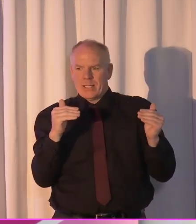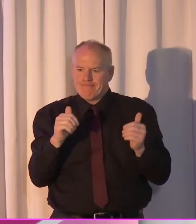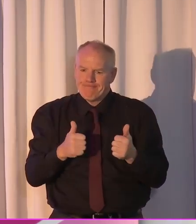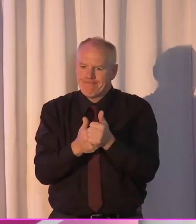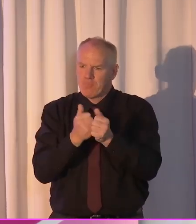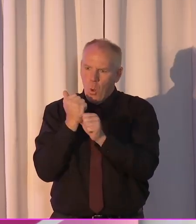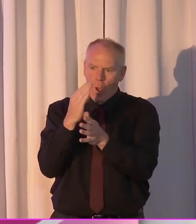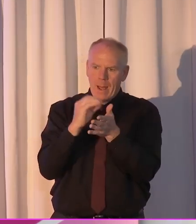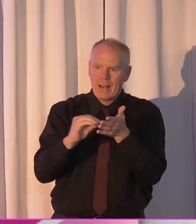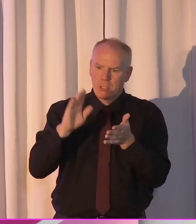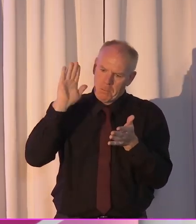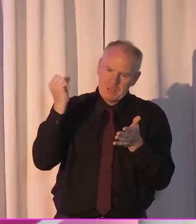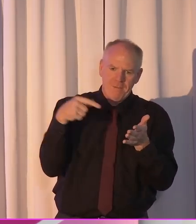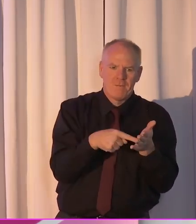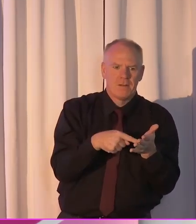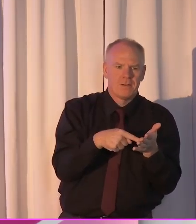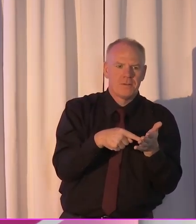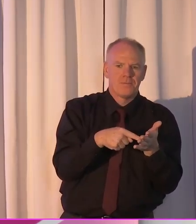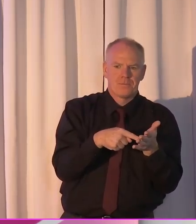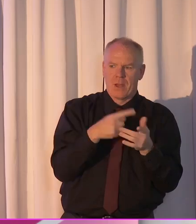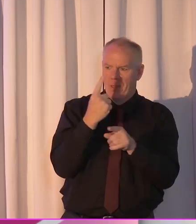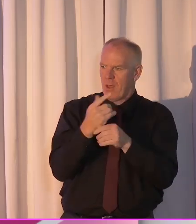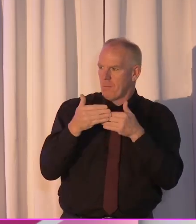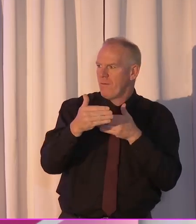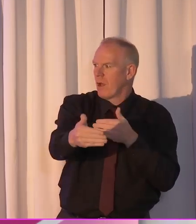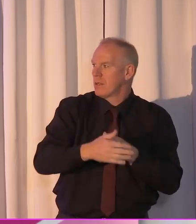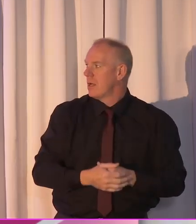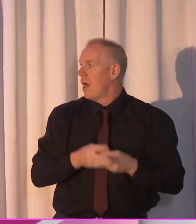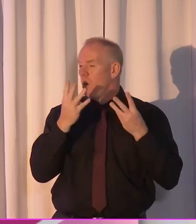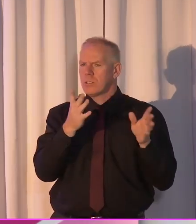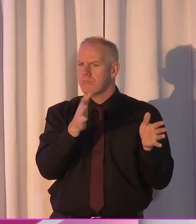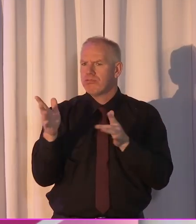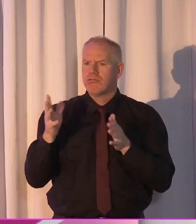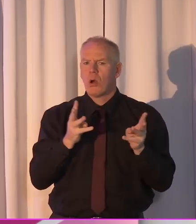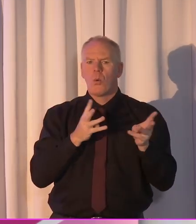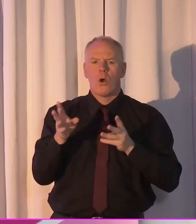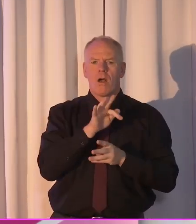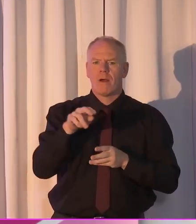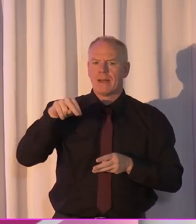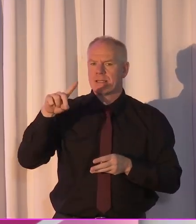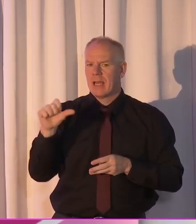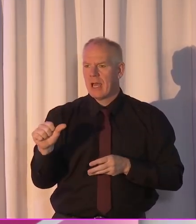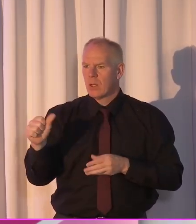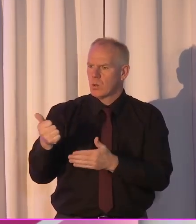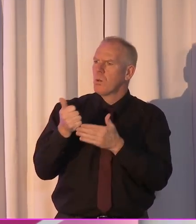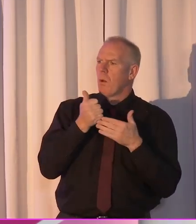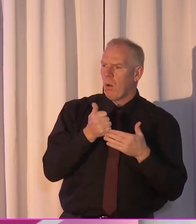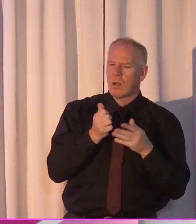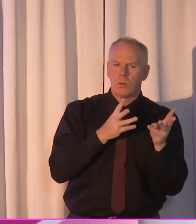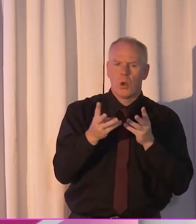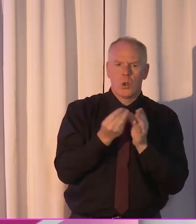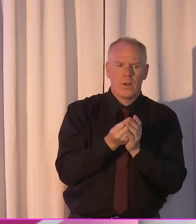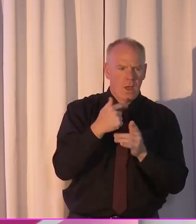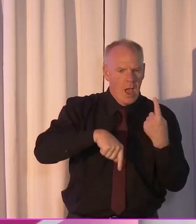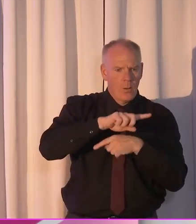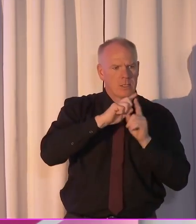all. That is what needs to happen going forward. I want to applaud again the work of the NDA, how they have supported and worked in conjunction